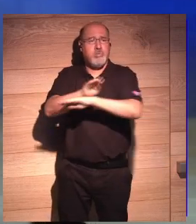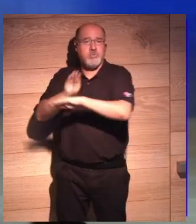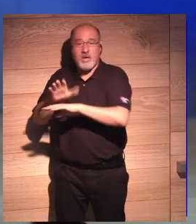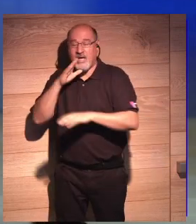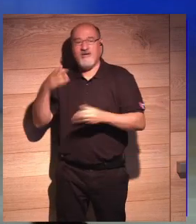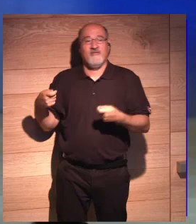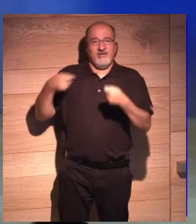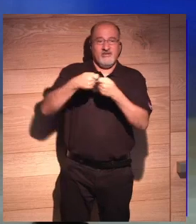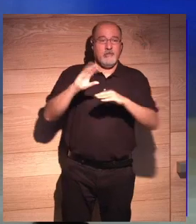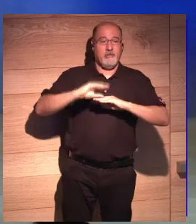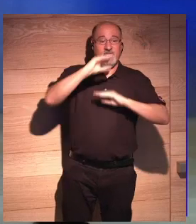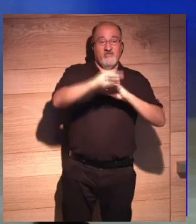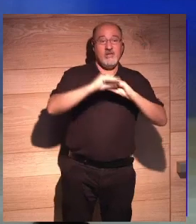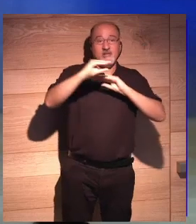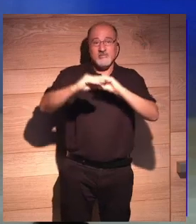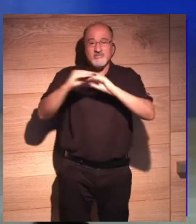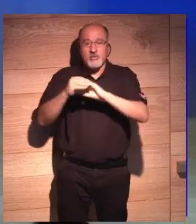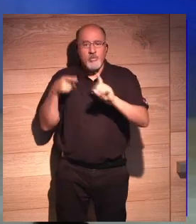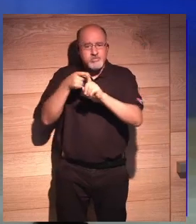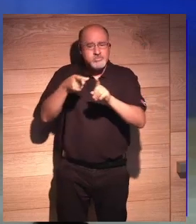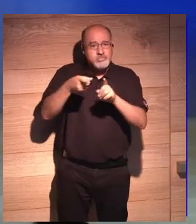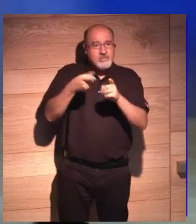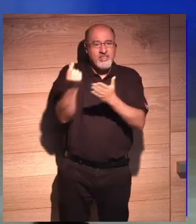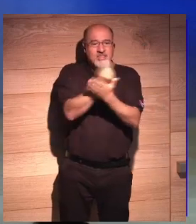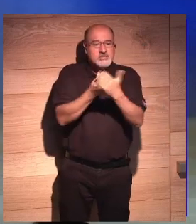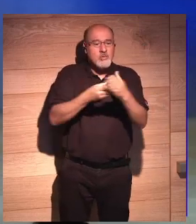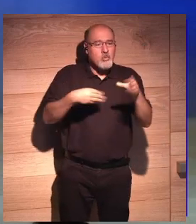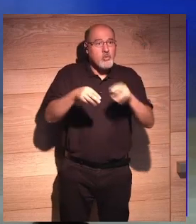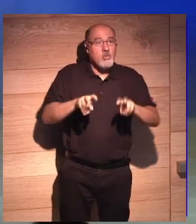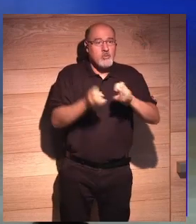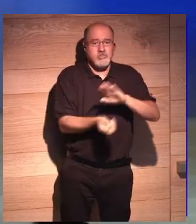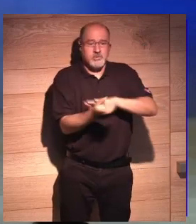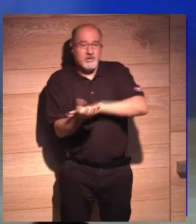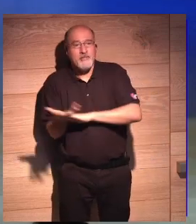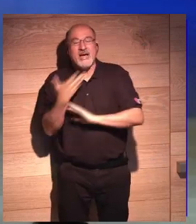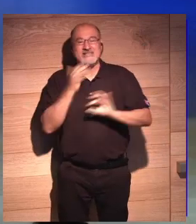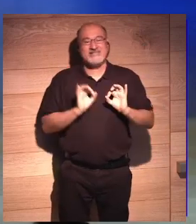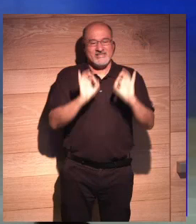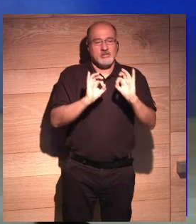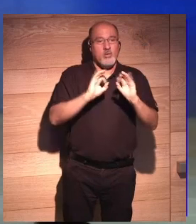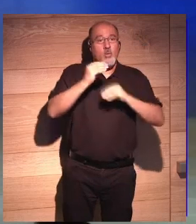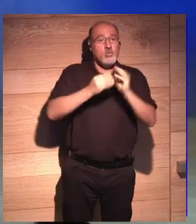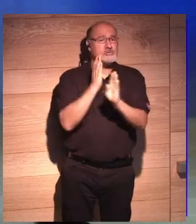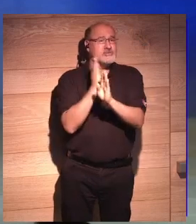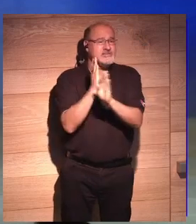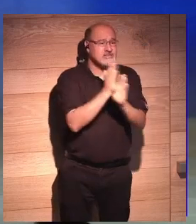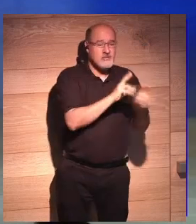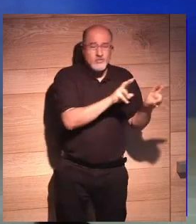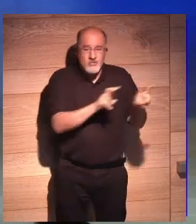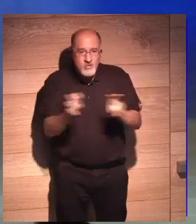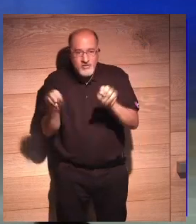prototyping and the new product design and the new use case design, which will become the forms which become part of this